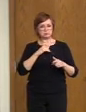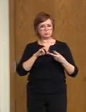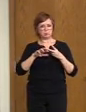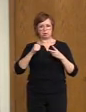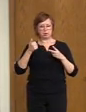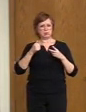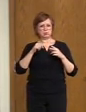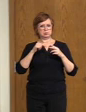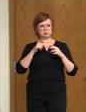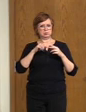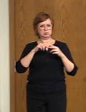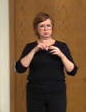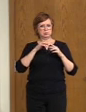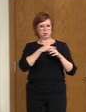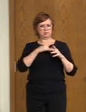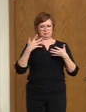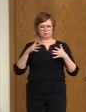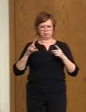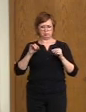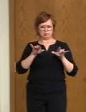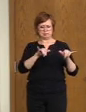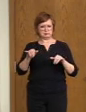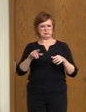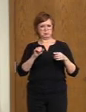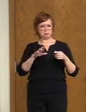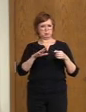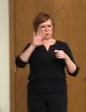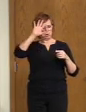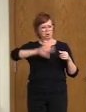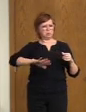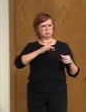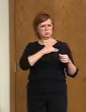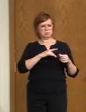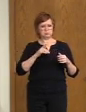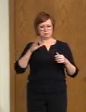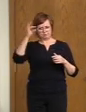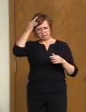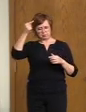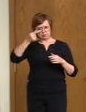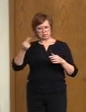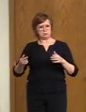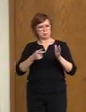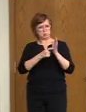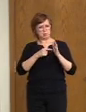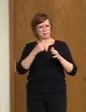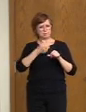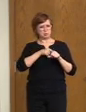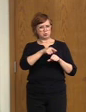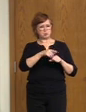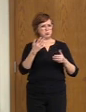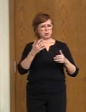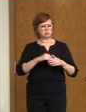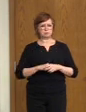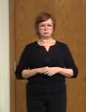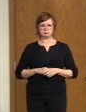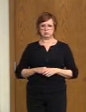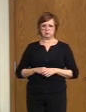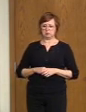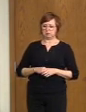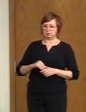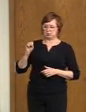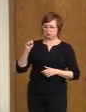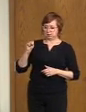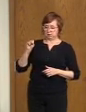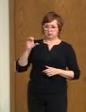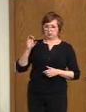Did the federal government initiate this? What more can you tell us about this pilot project? So